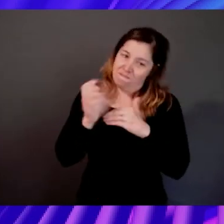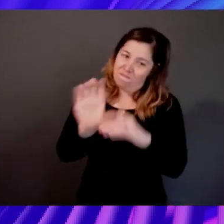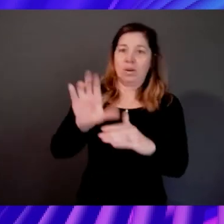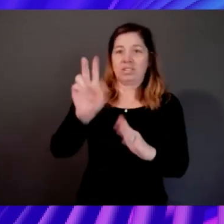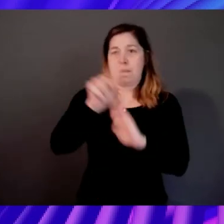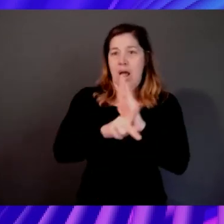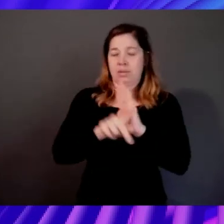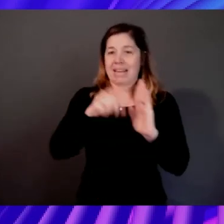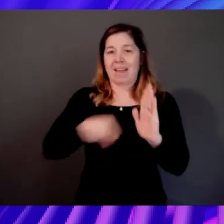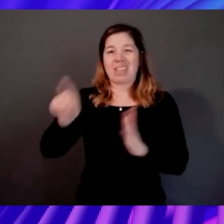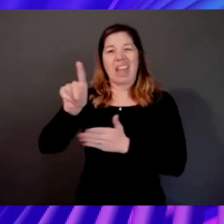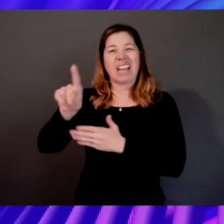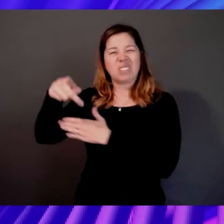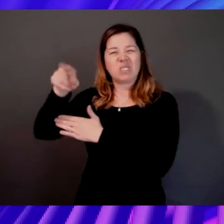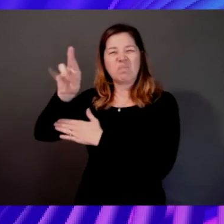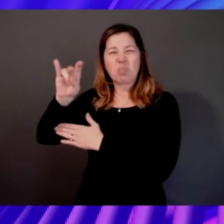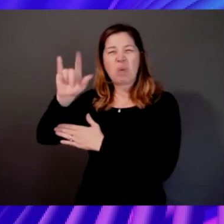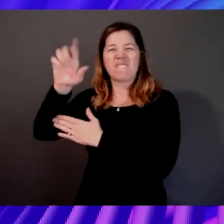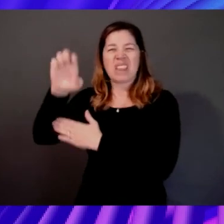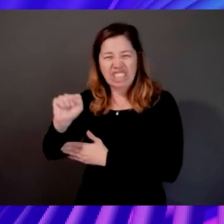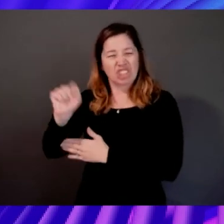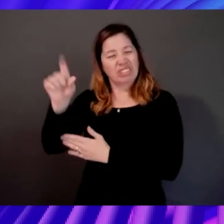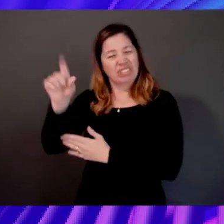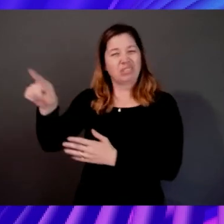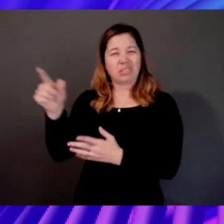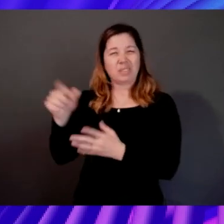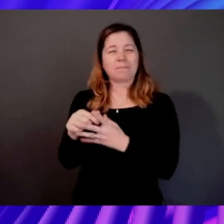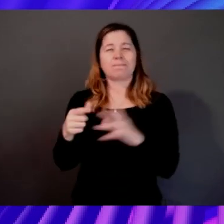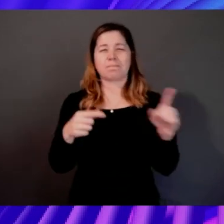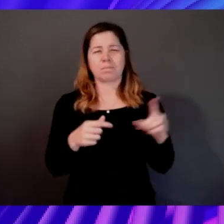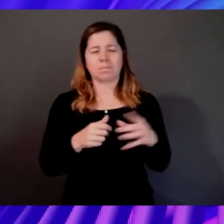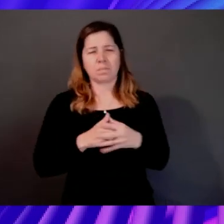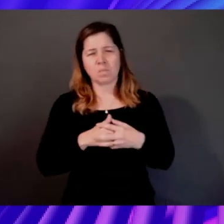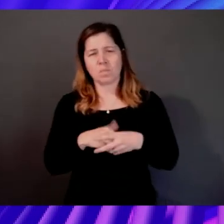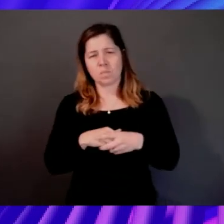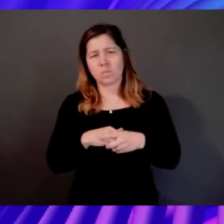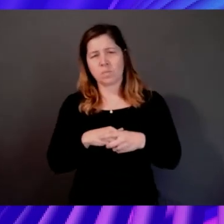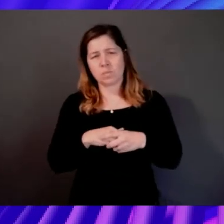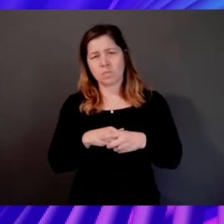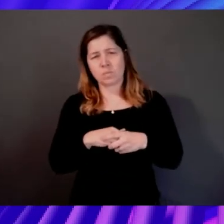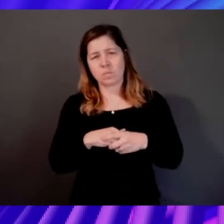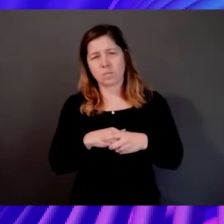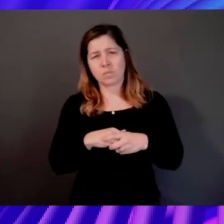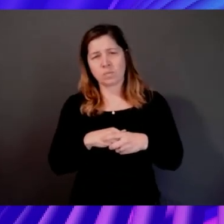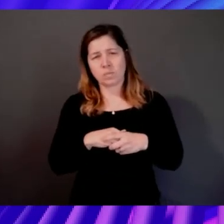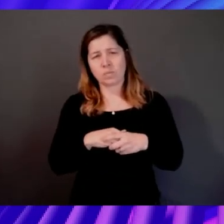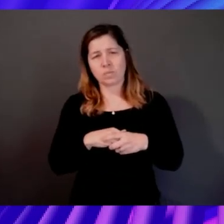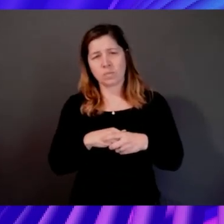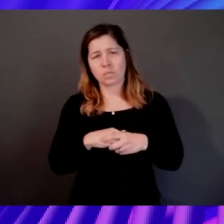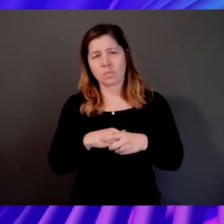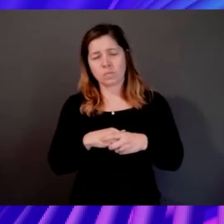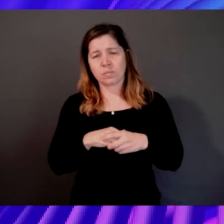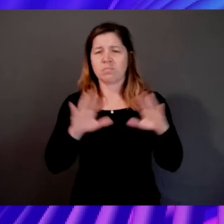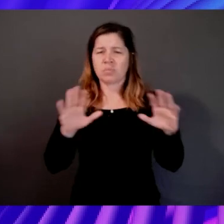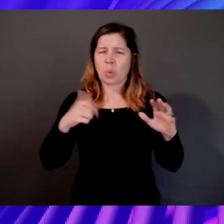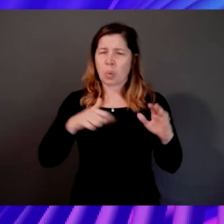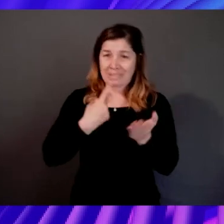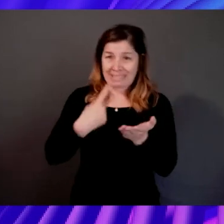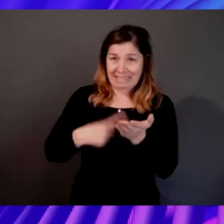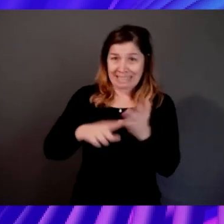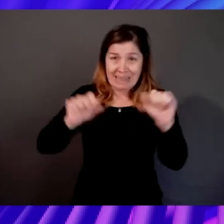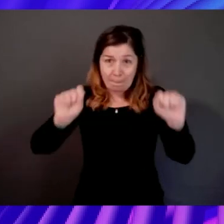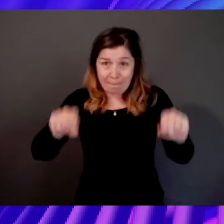I love when we get specific. So here's the thing, right? We're talking about the ability to do granular, policy-driven